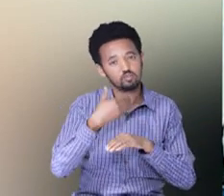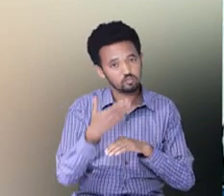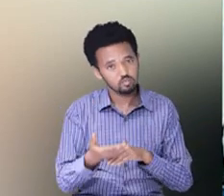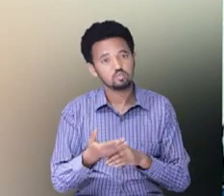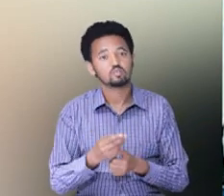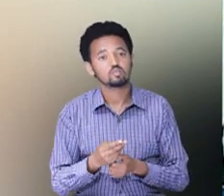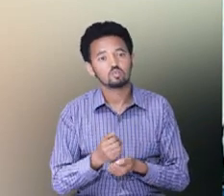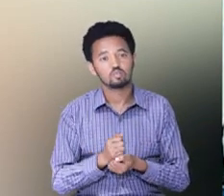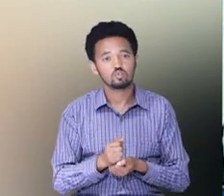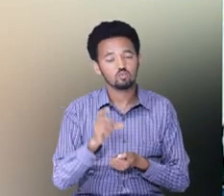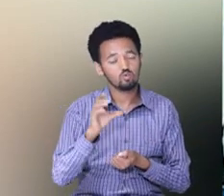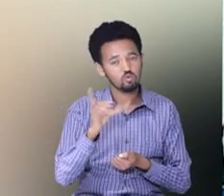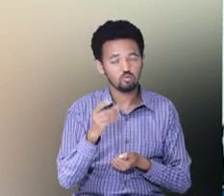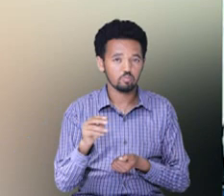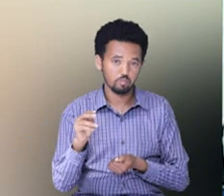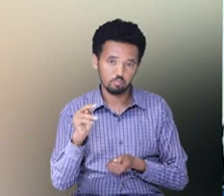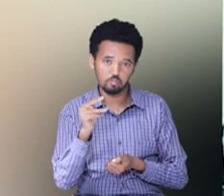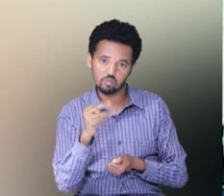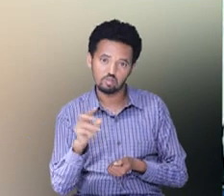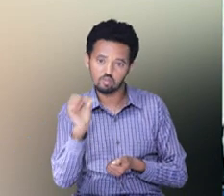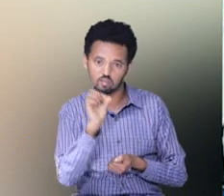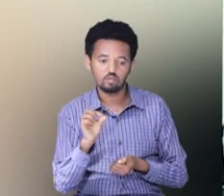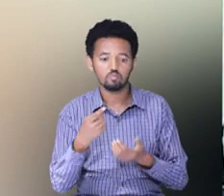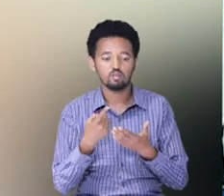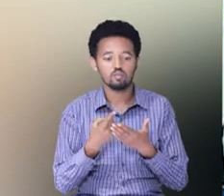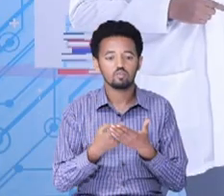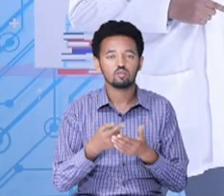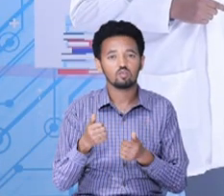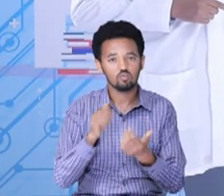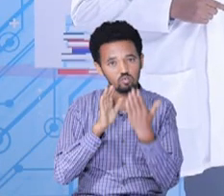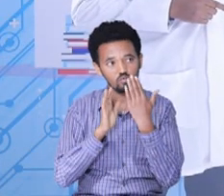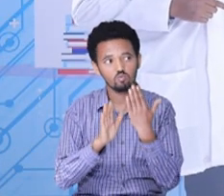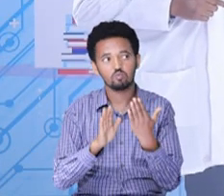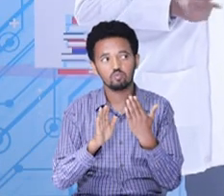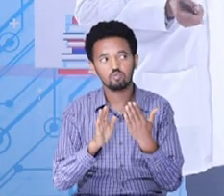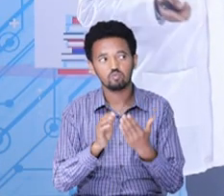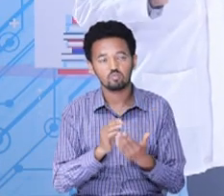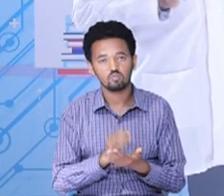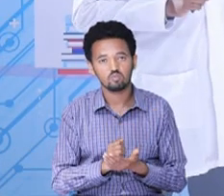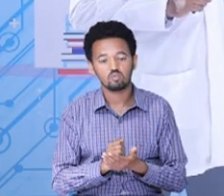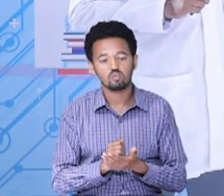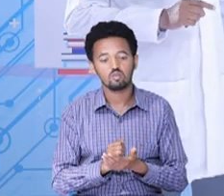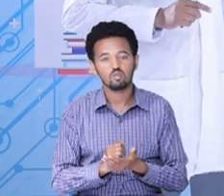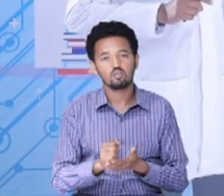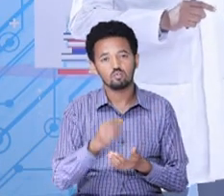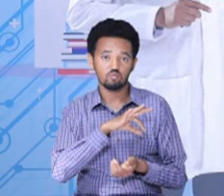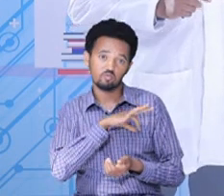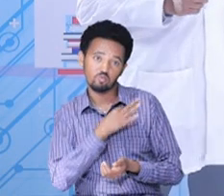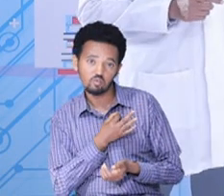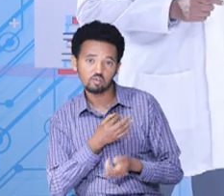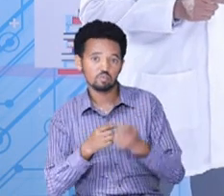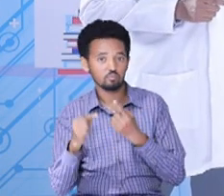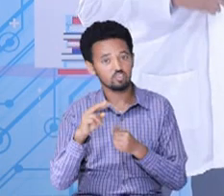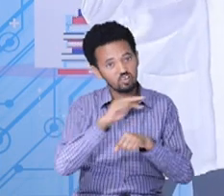Revolutionary Committee for Unity and Action changed to National Liberation Front, FLN. FLN in French, Fronte